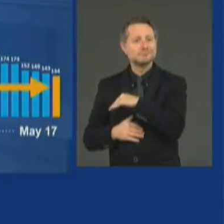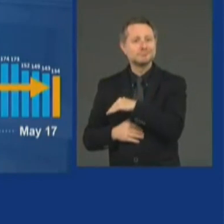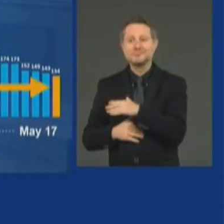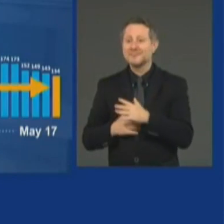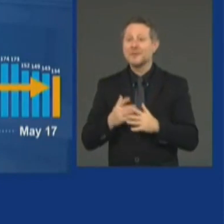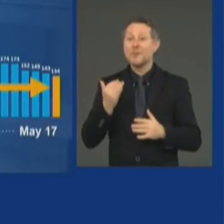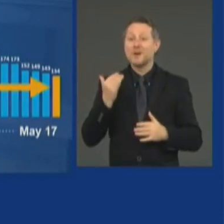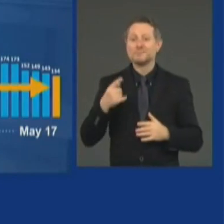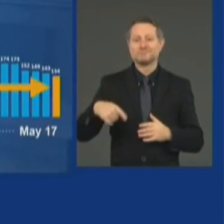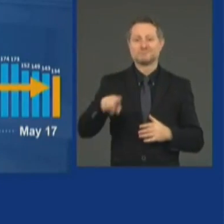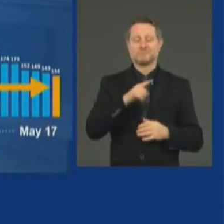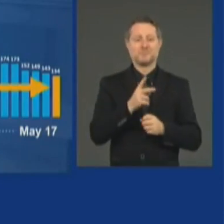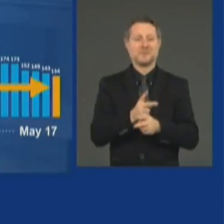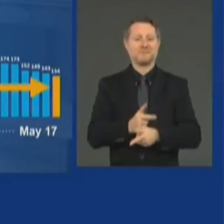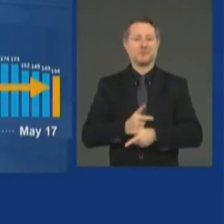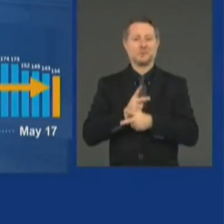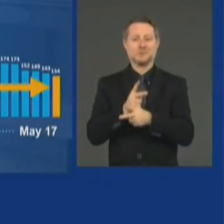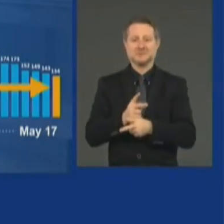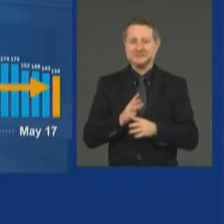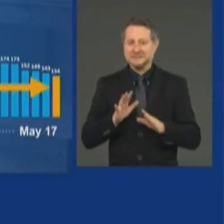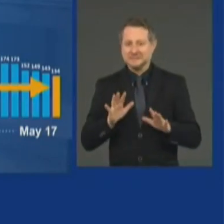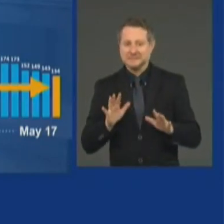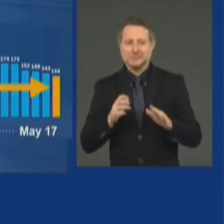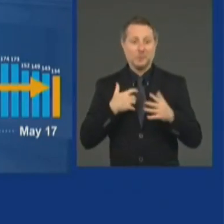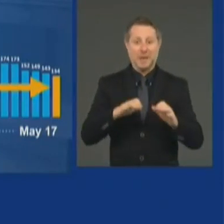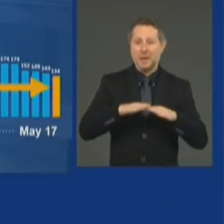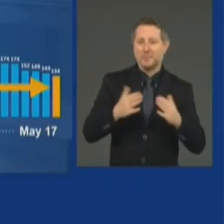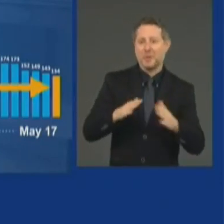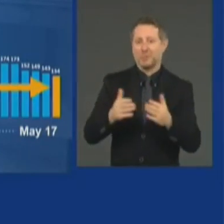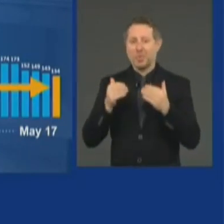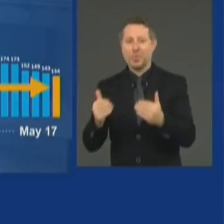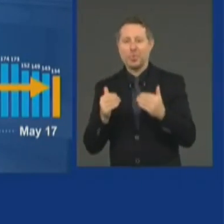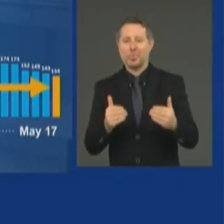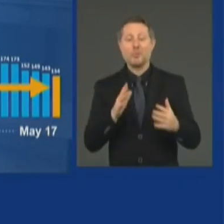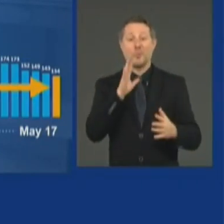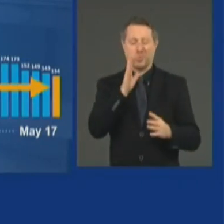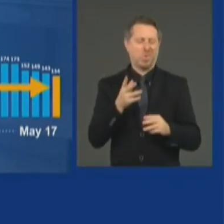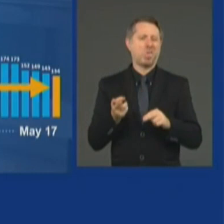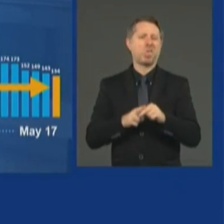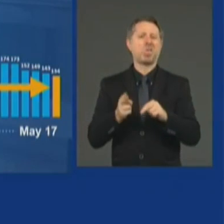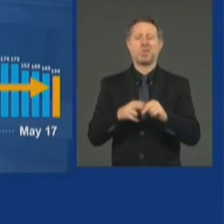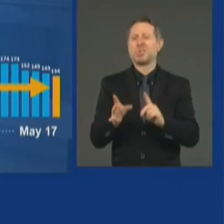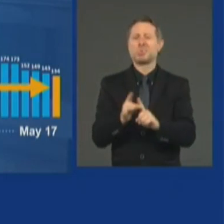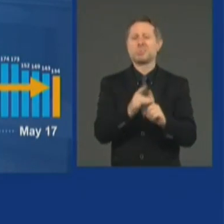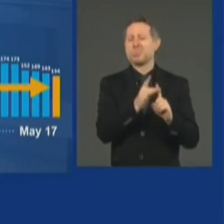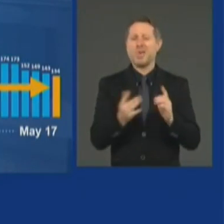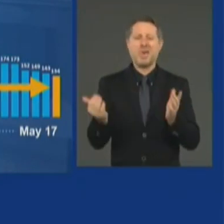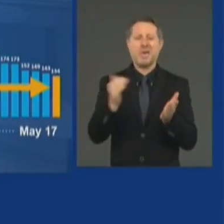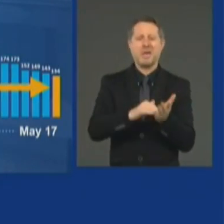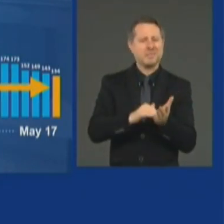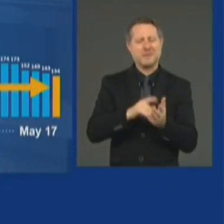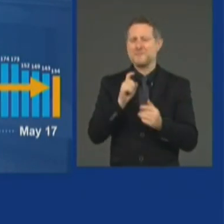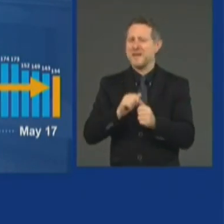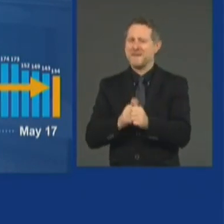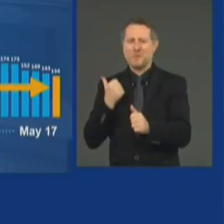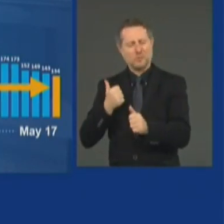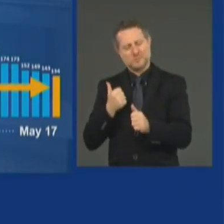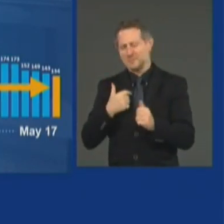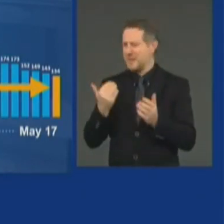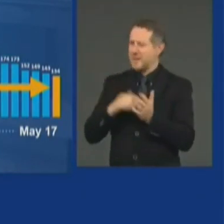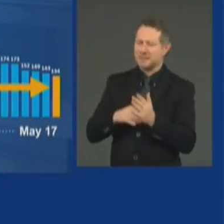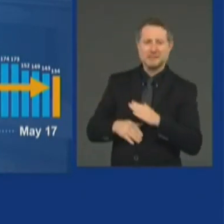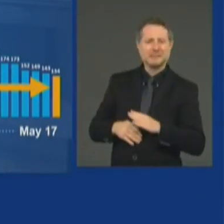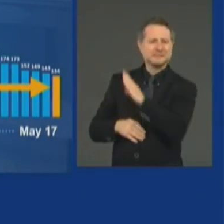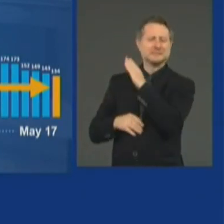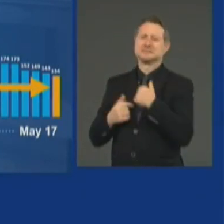the spike, because it's a long time coming down from the spike. You want to avoid the spike because you can't